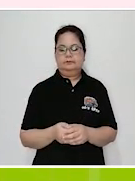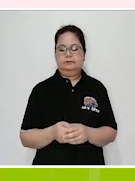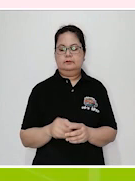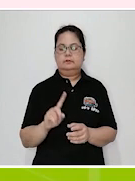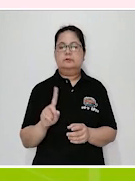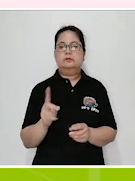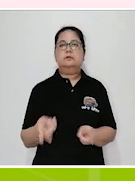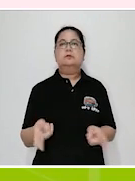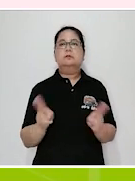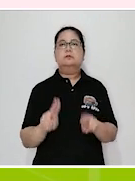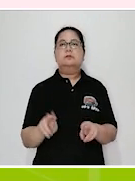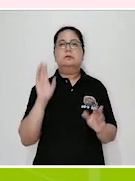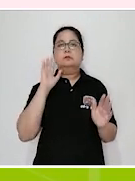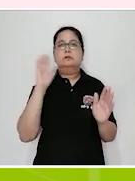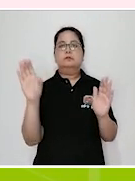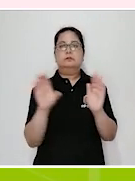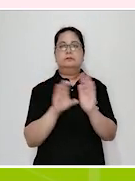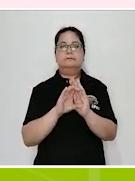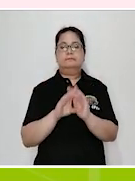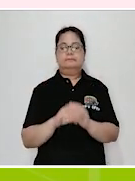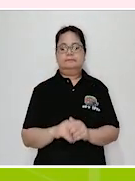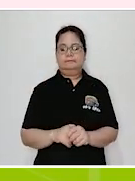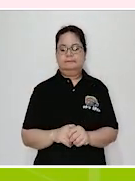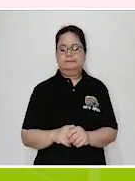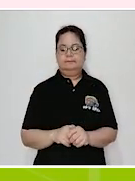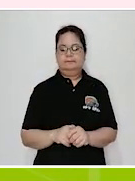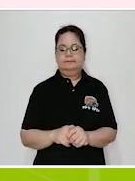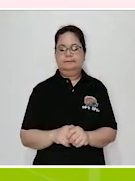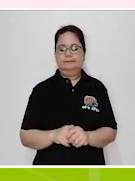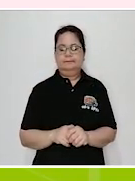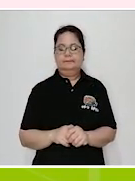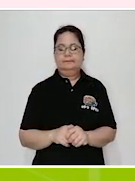What happened in this picture?